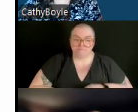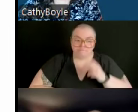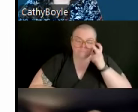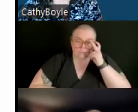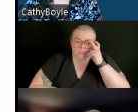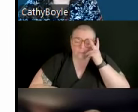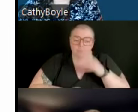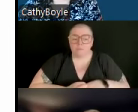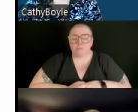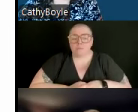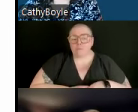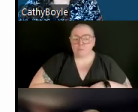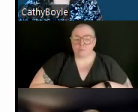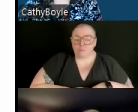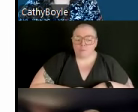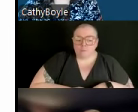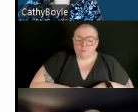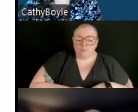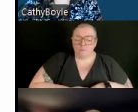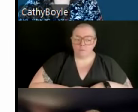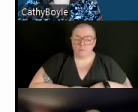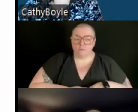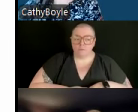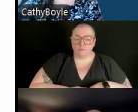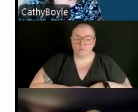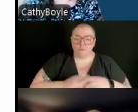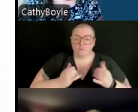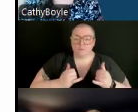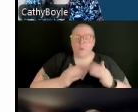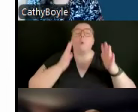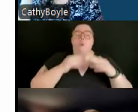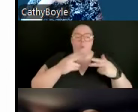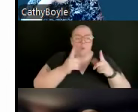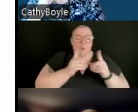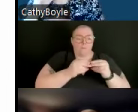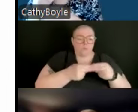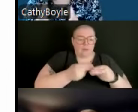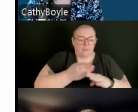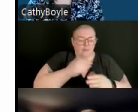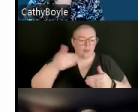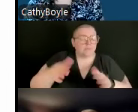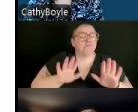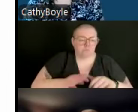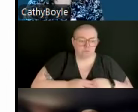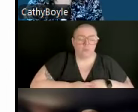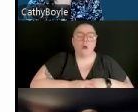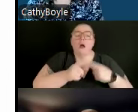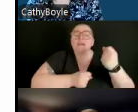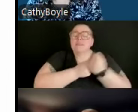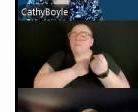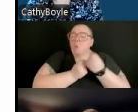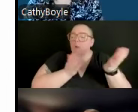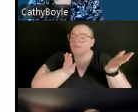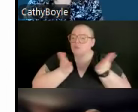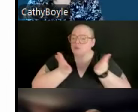Now, before we go, oh, wait, one more slide here. Supportive services are generally